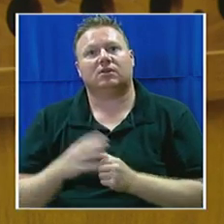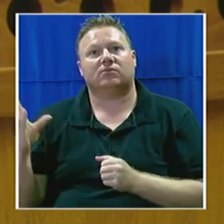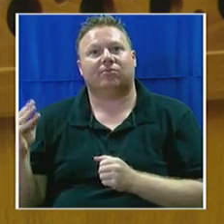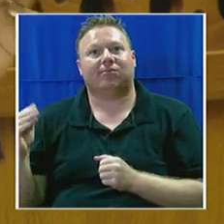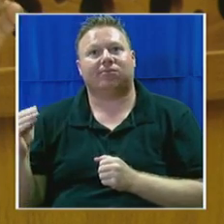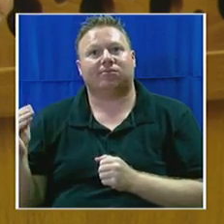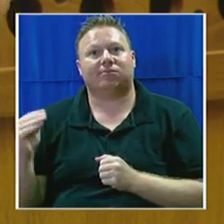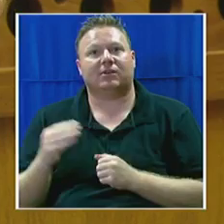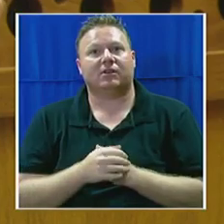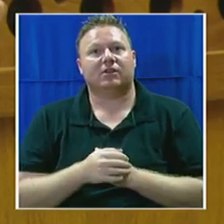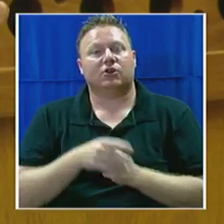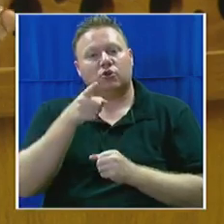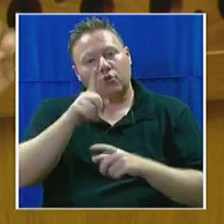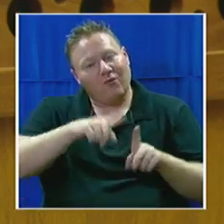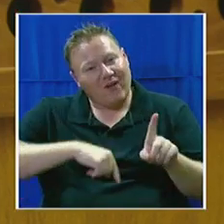You're faltering